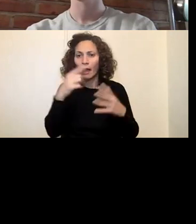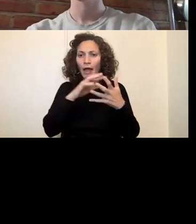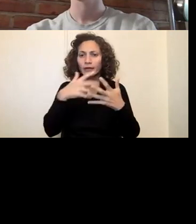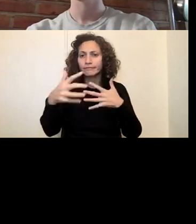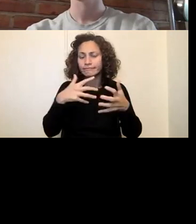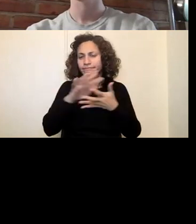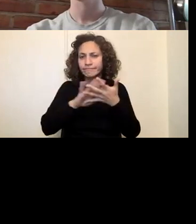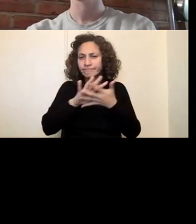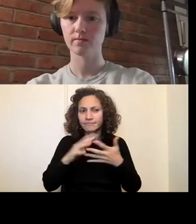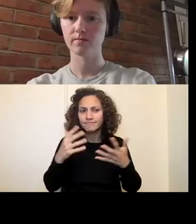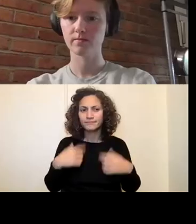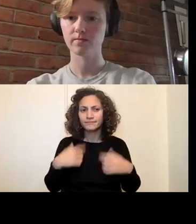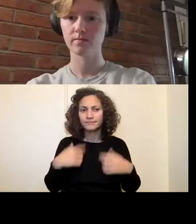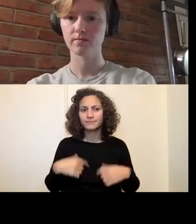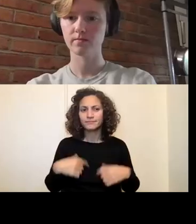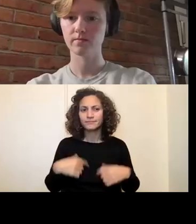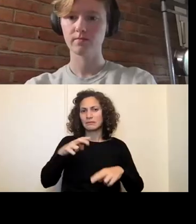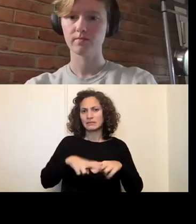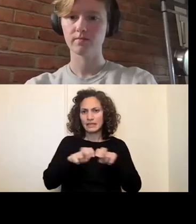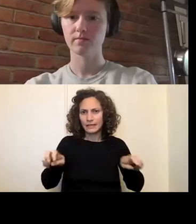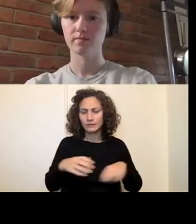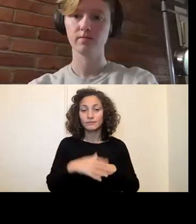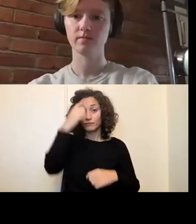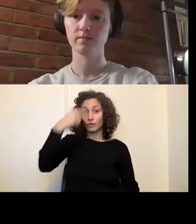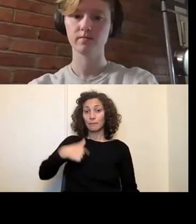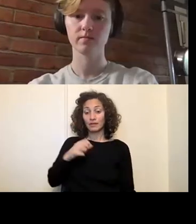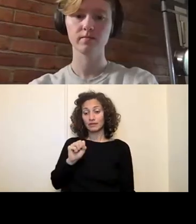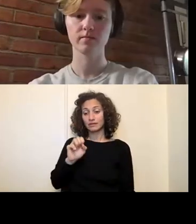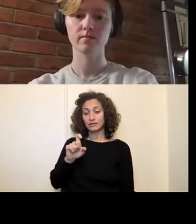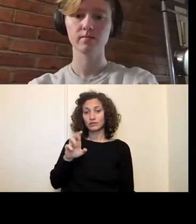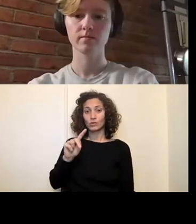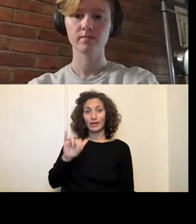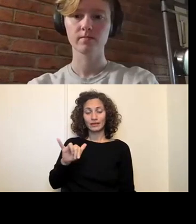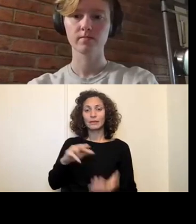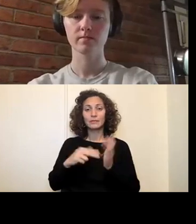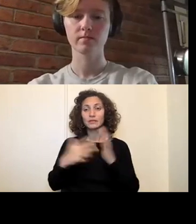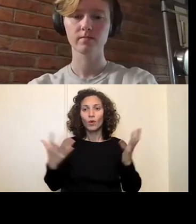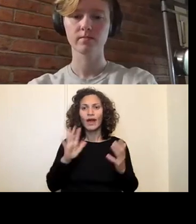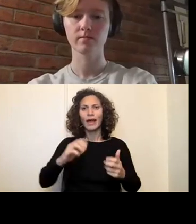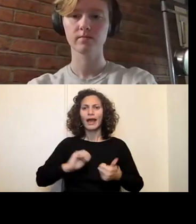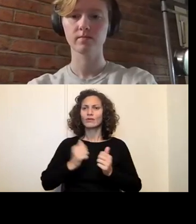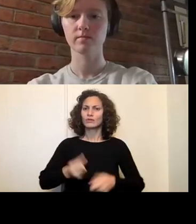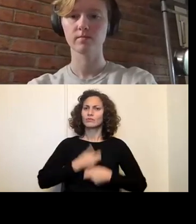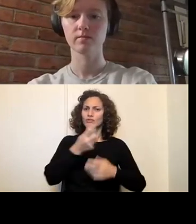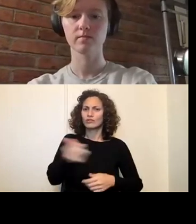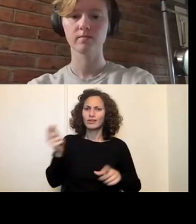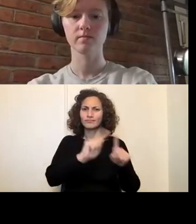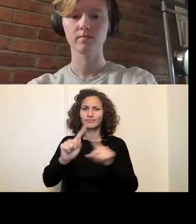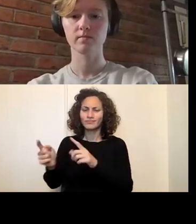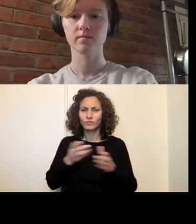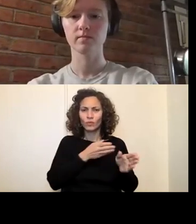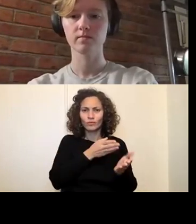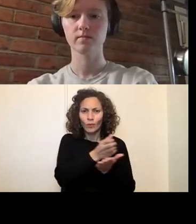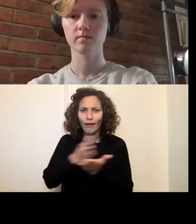means to me, I think, is it's the way you express yourself in all aspects, whether that's through what you wear, whether